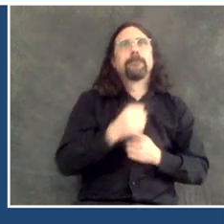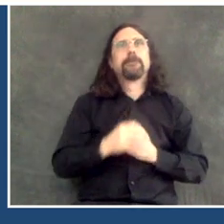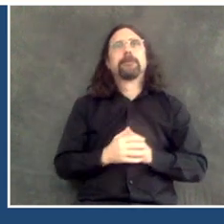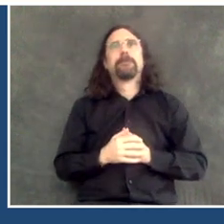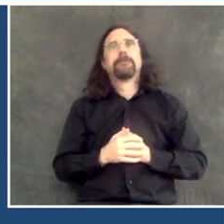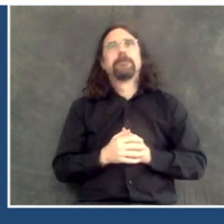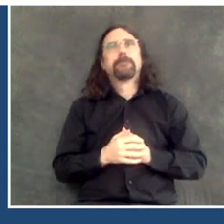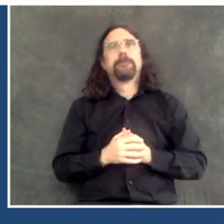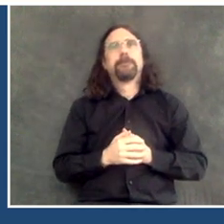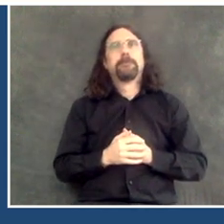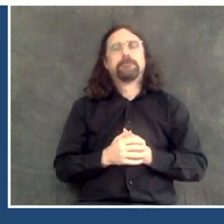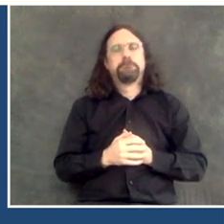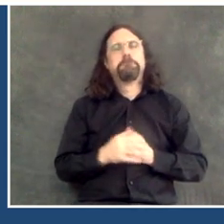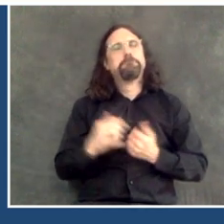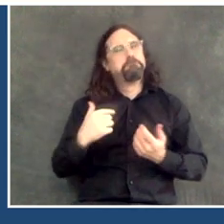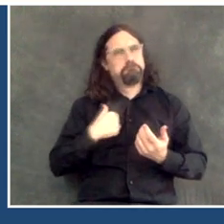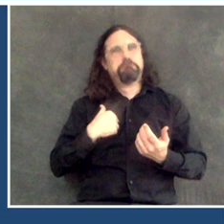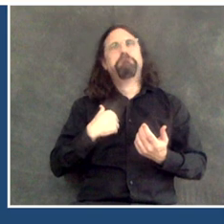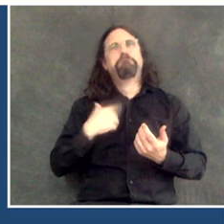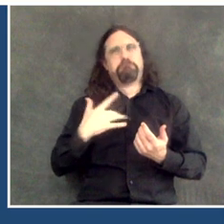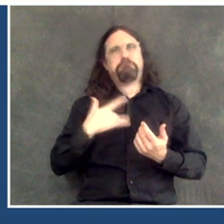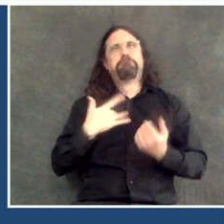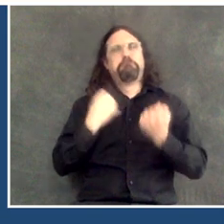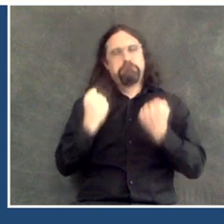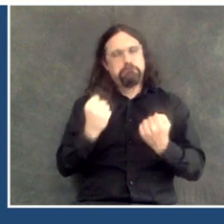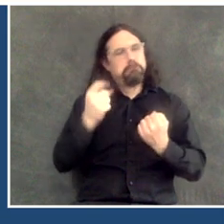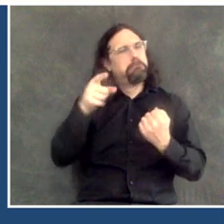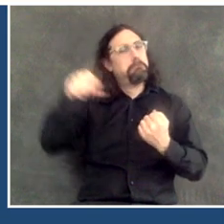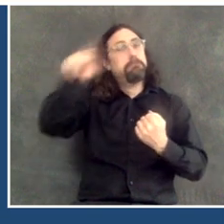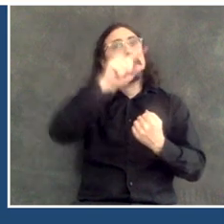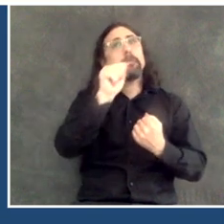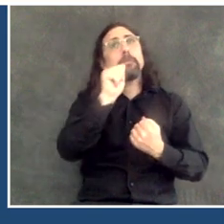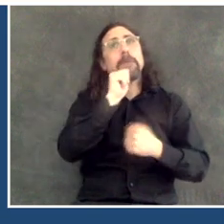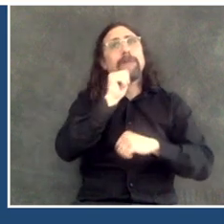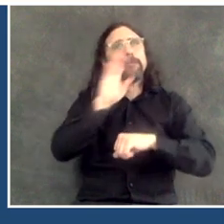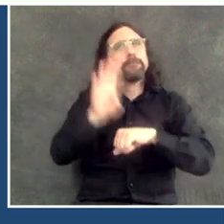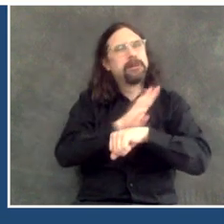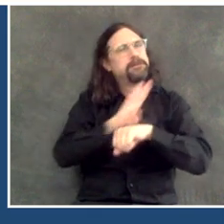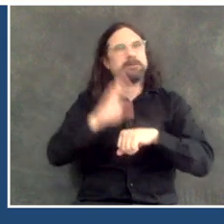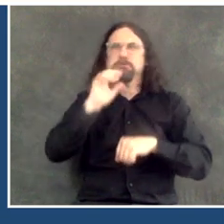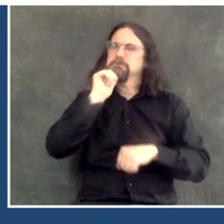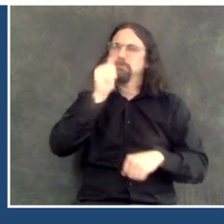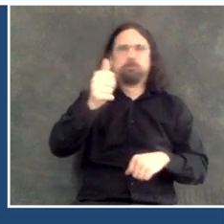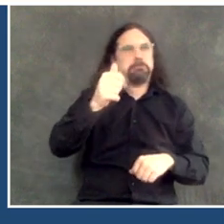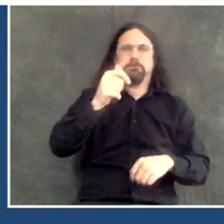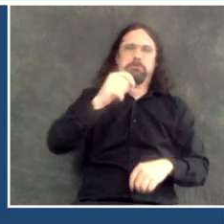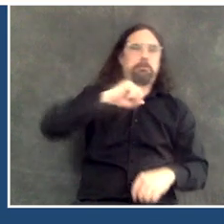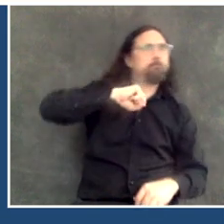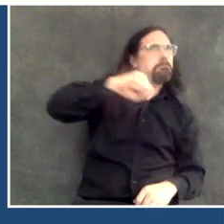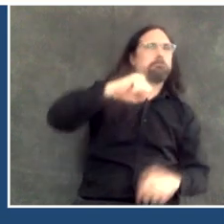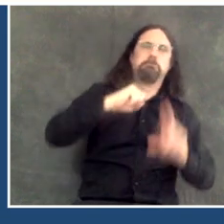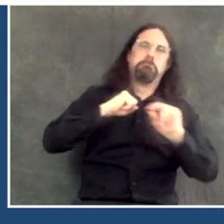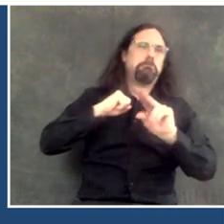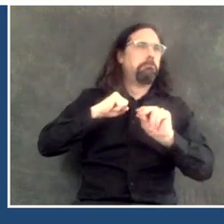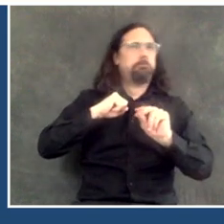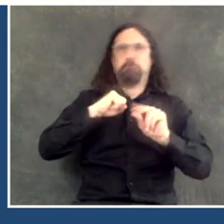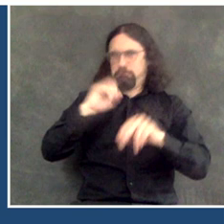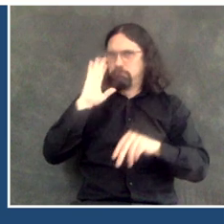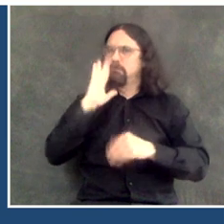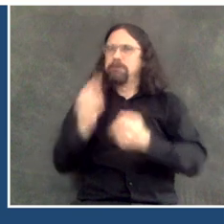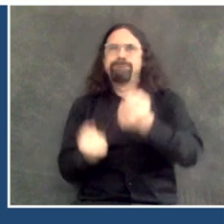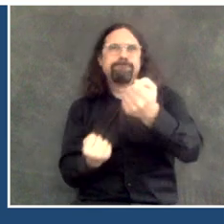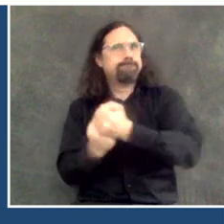enforcement agencies to help make sure that the deliveries are done promptly and that they are secure. We all know how valuable these supplies are. We want them to be